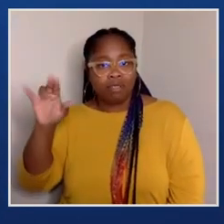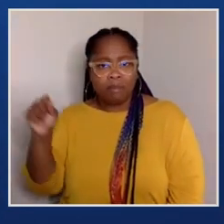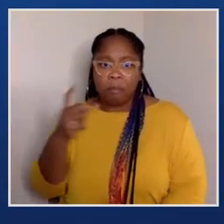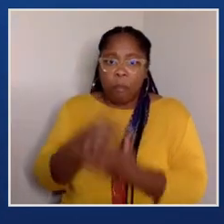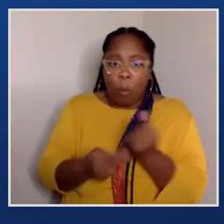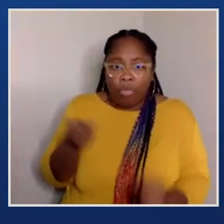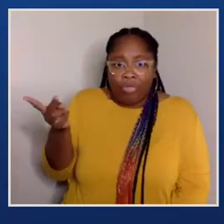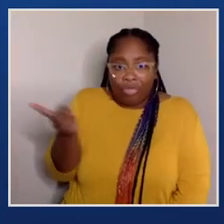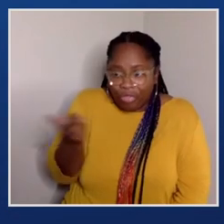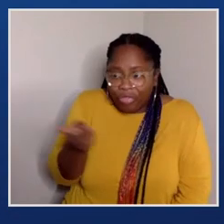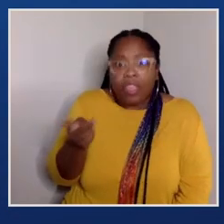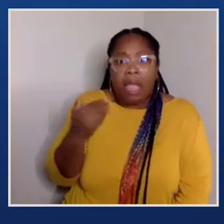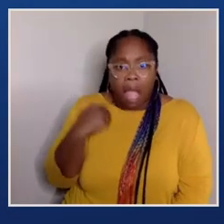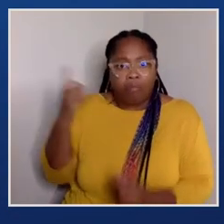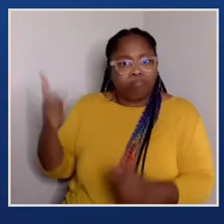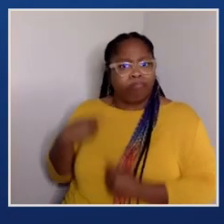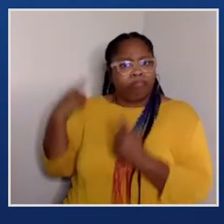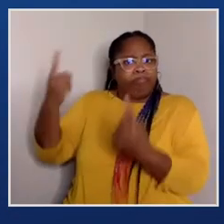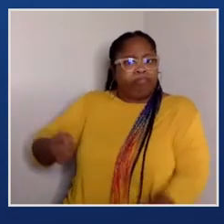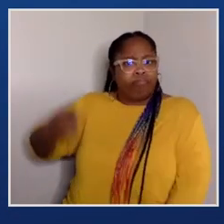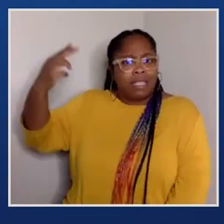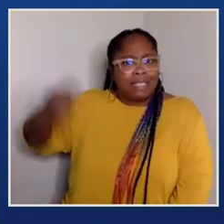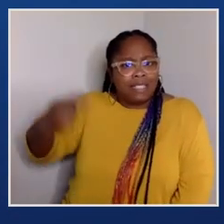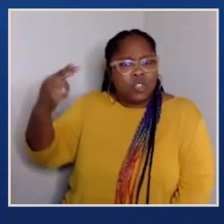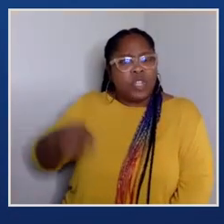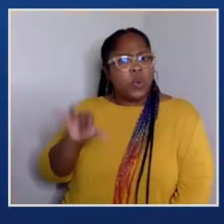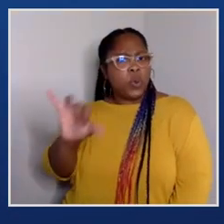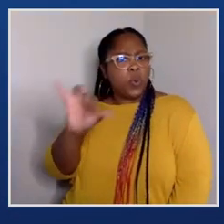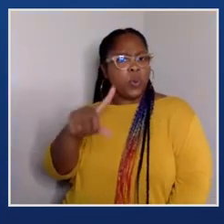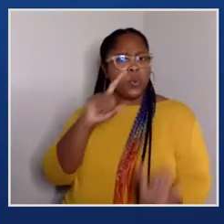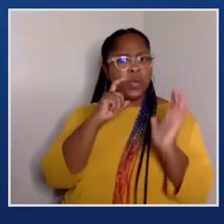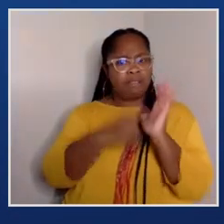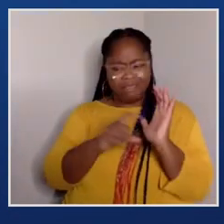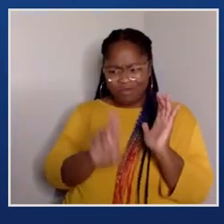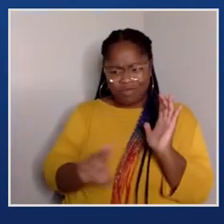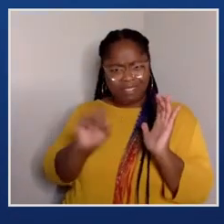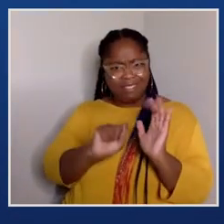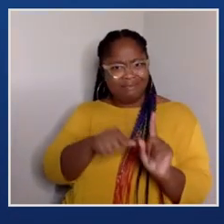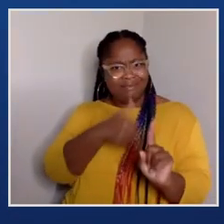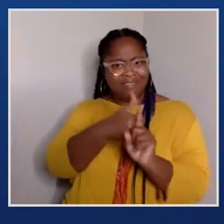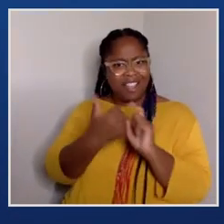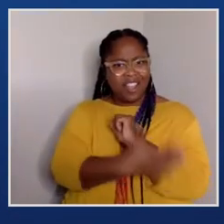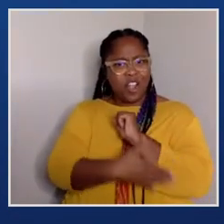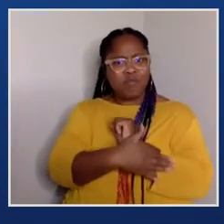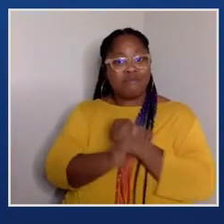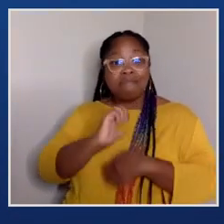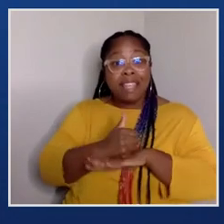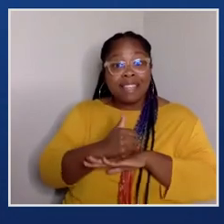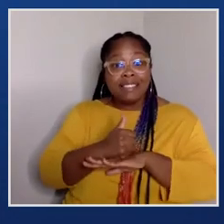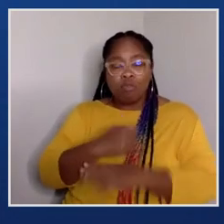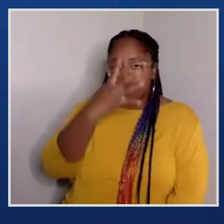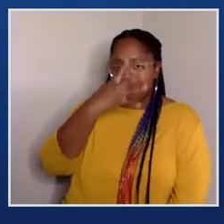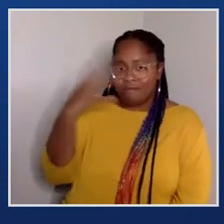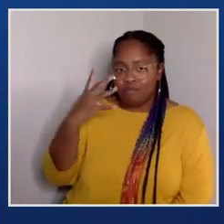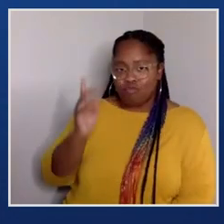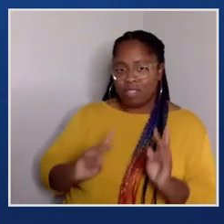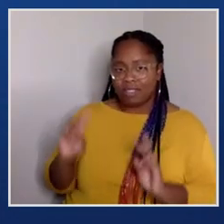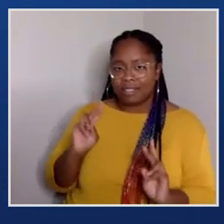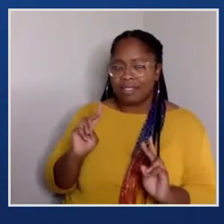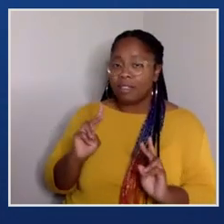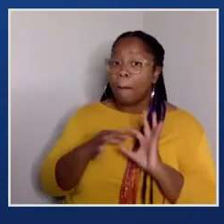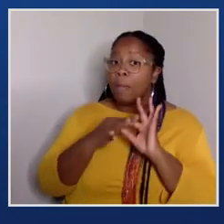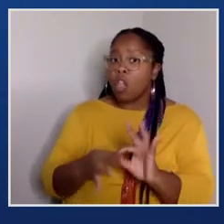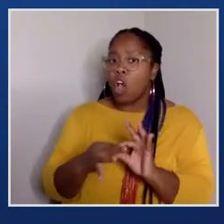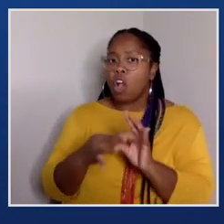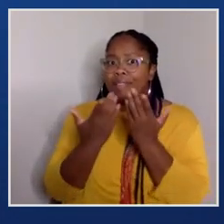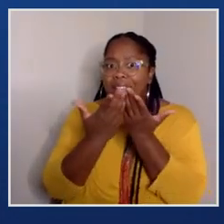Senator Harris have a long history of recognizing that the United States is a country of immigrants and it belongs to everyone and not just the